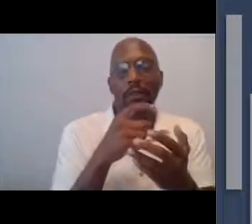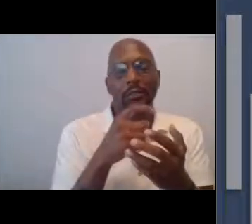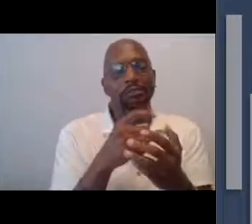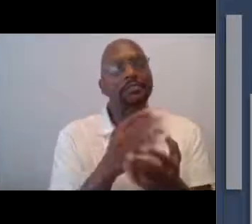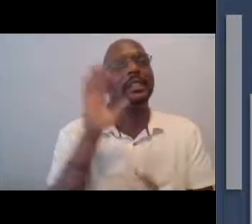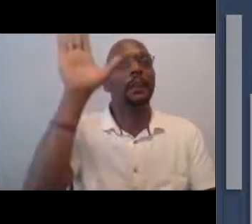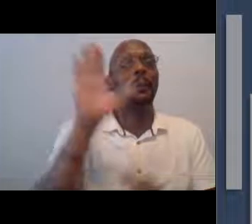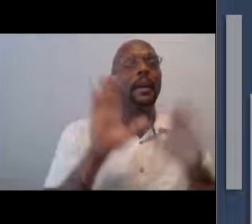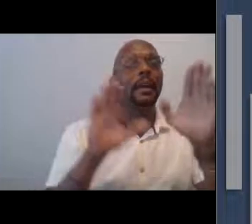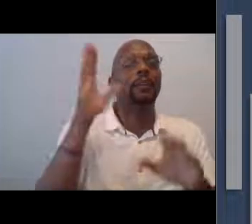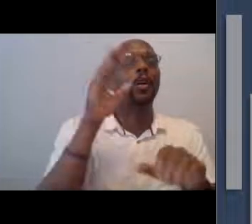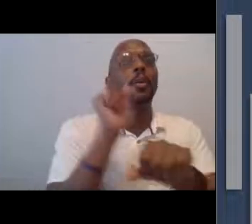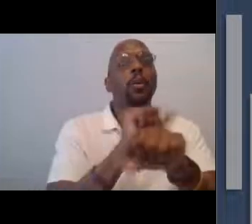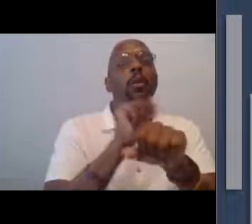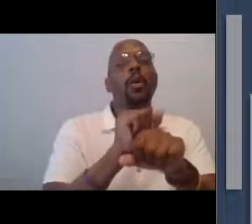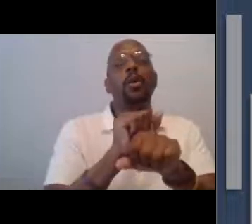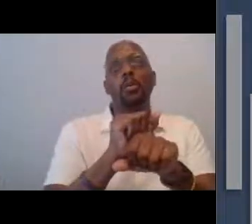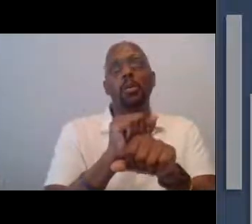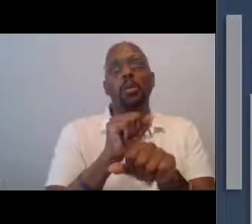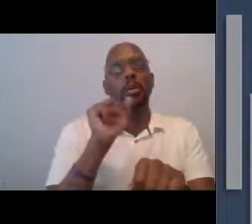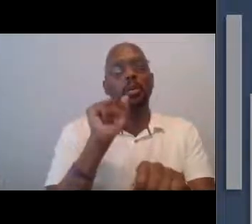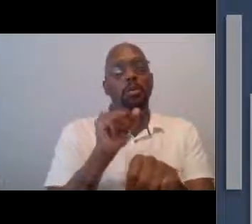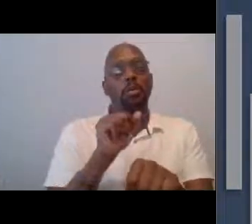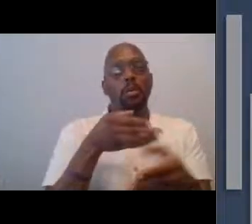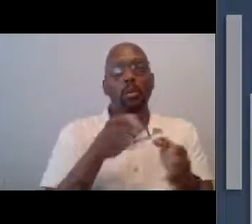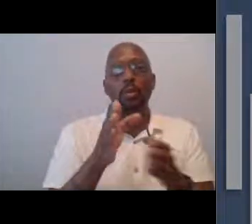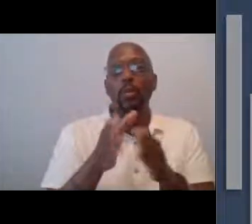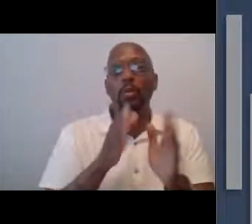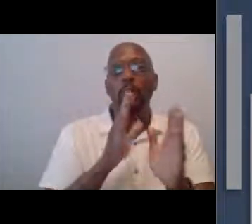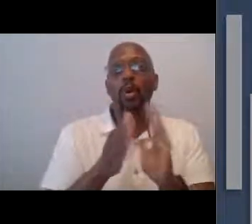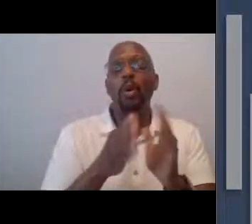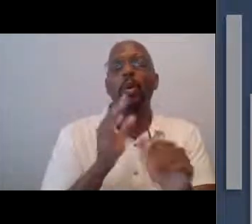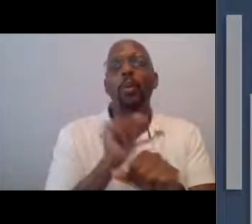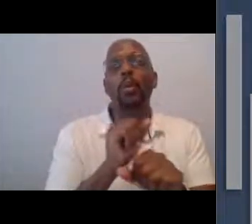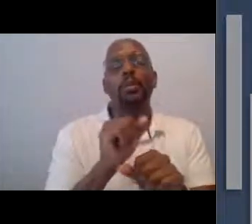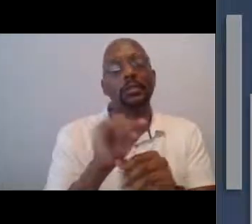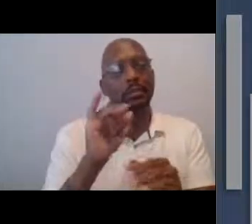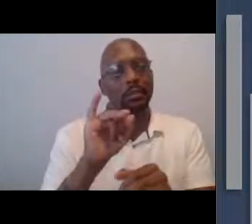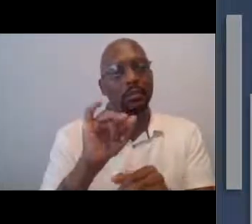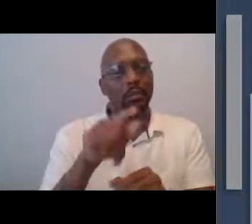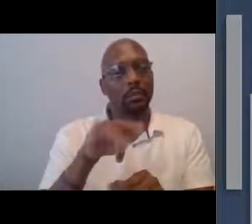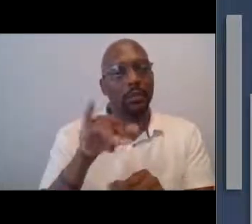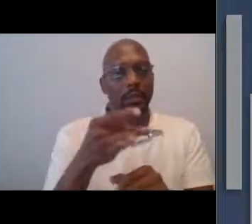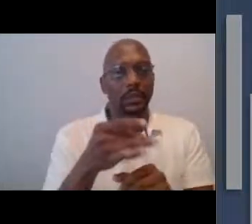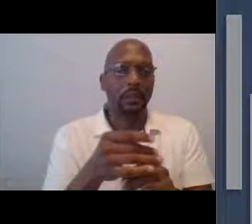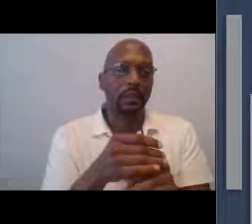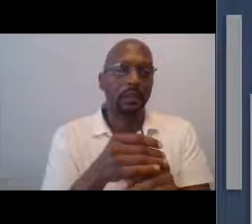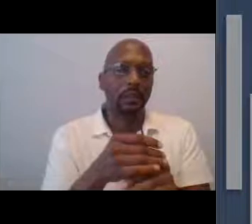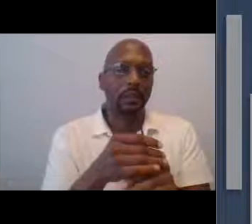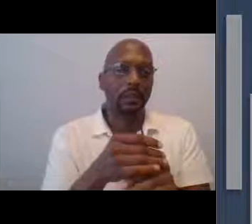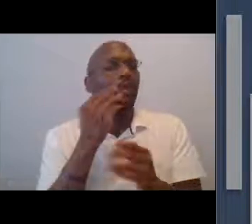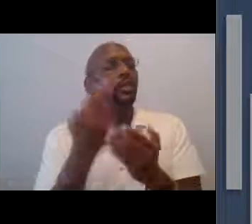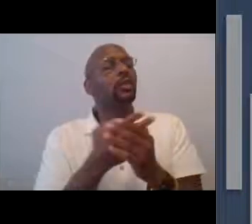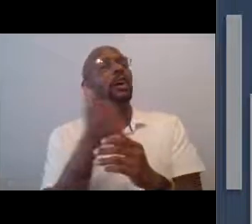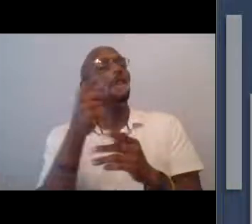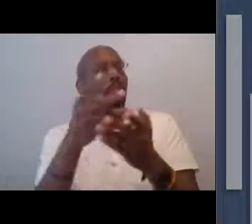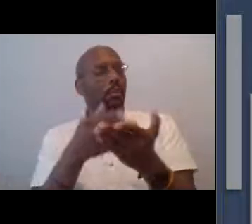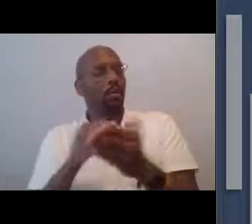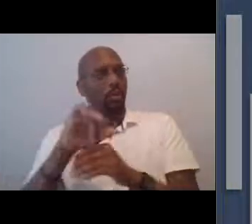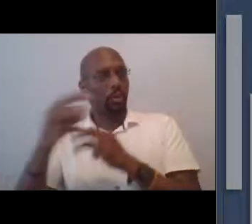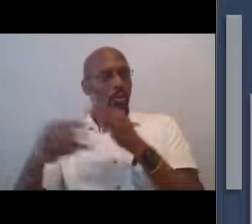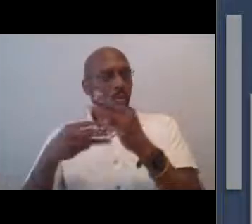work projects for some very active barrier systems that they use in other parts of the country, other parts of the world for sure. It's a little